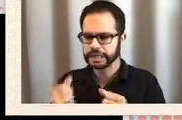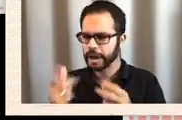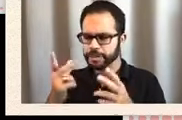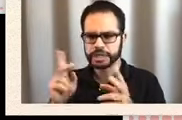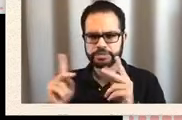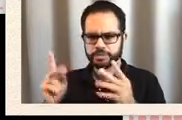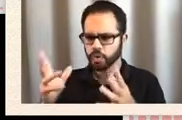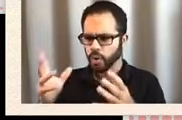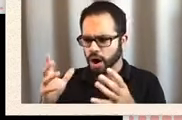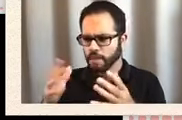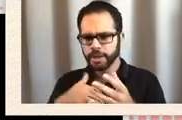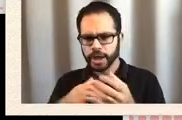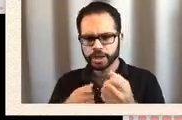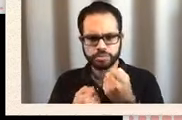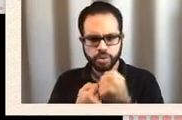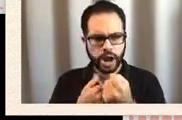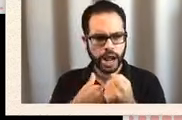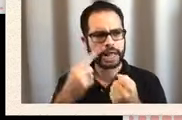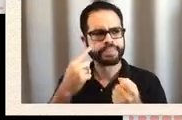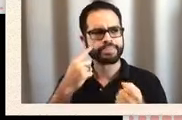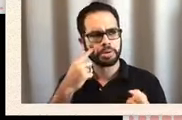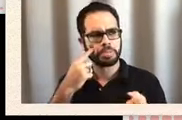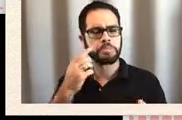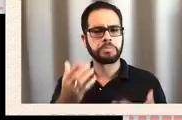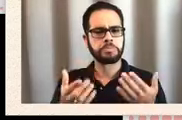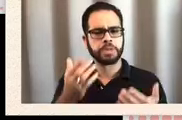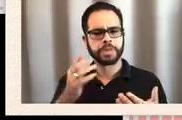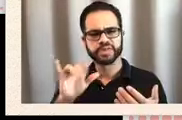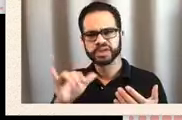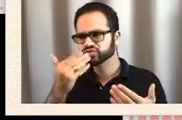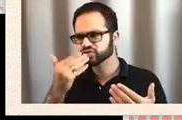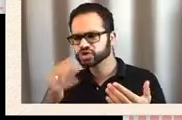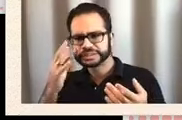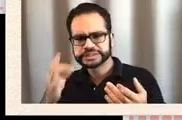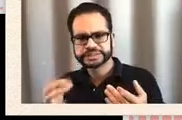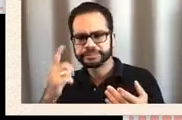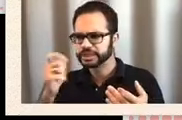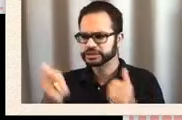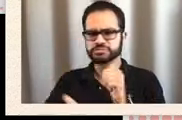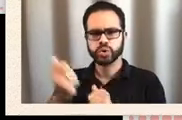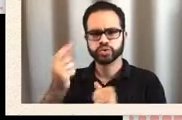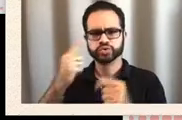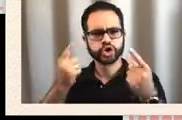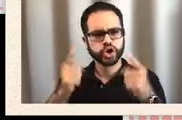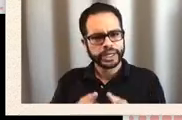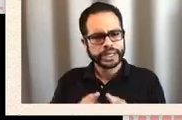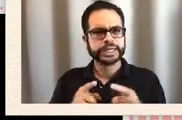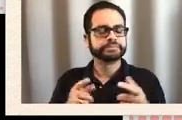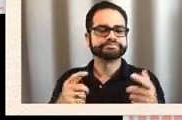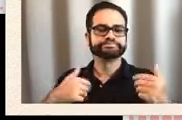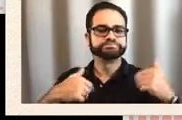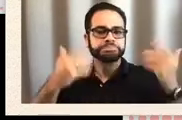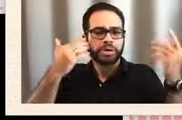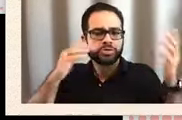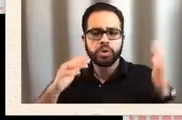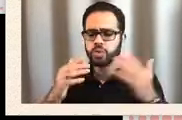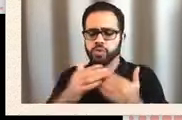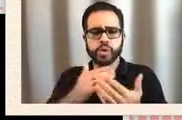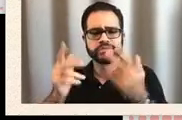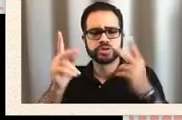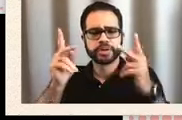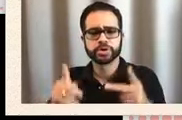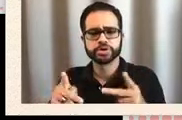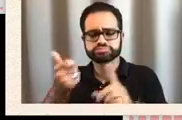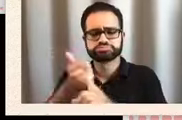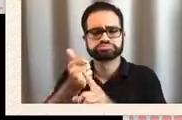can help me think, okay, well, maybe this is a good decision because most of them agree with me. I don't know. Whatever the person wants to come up with is